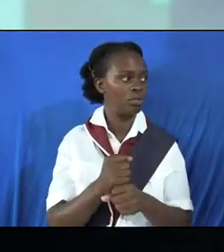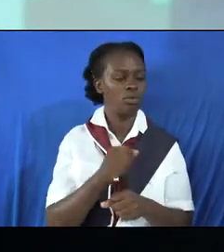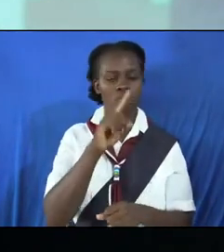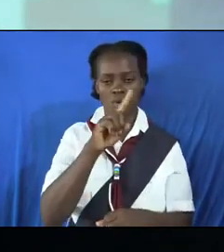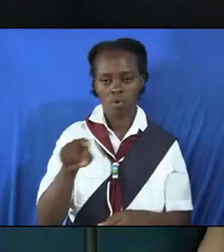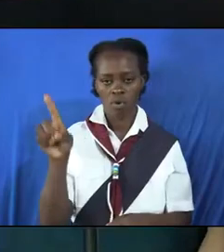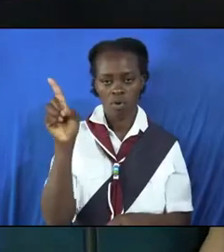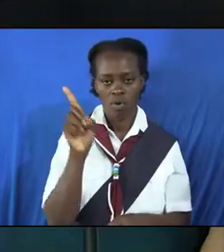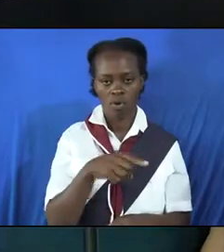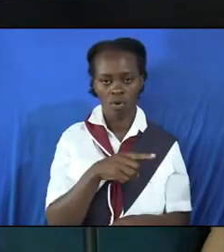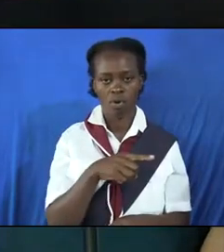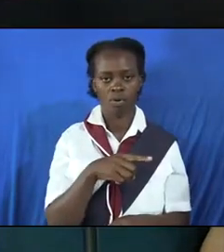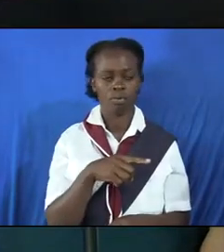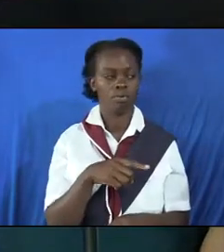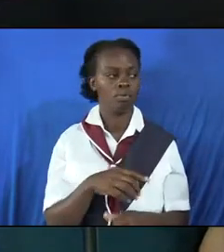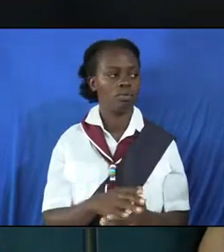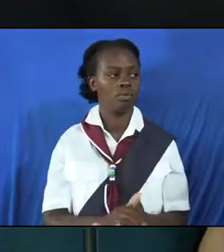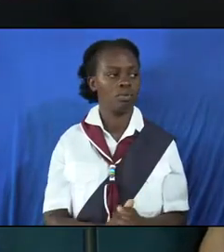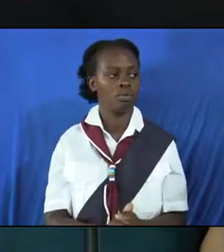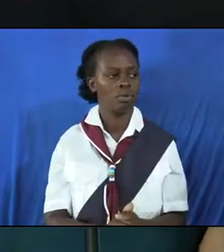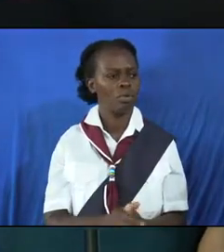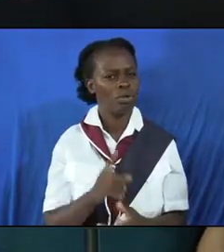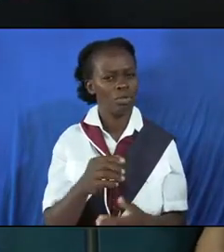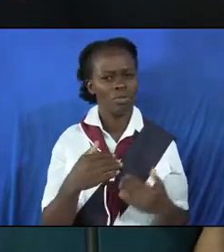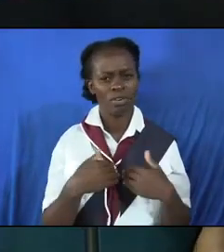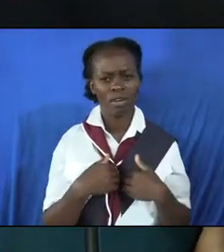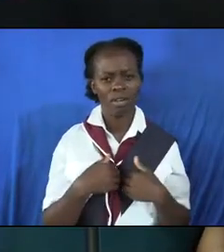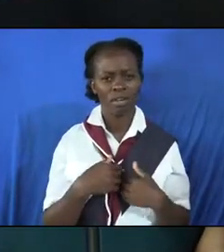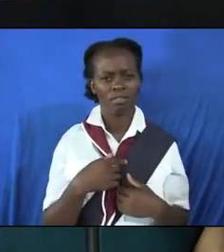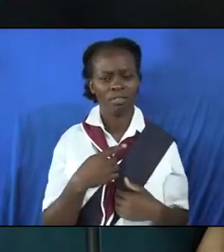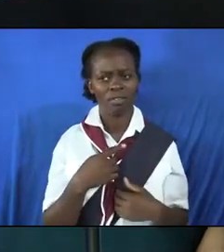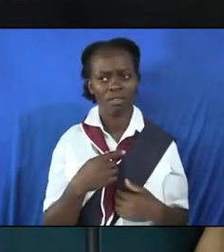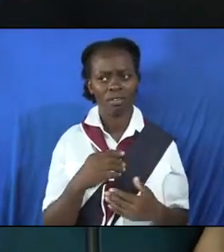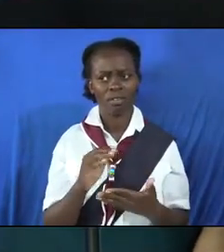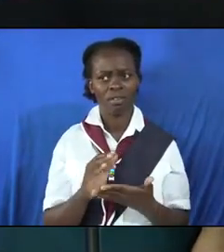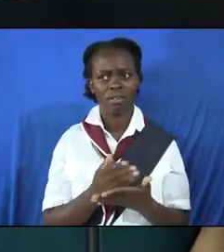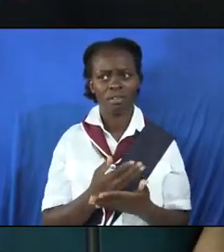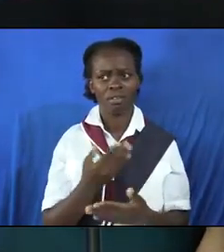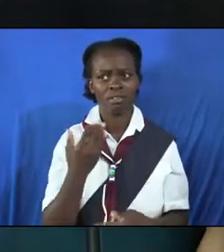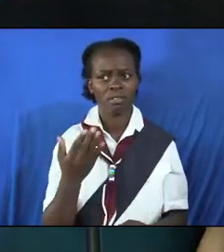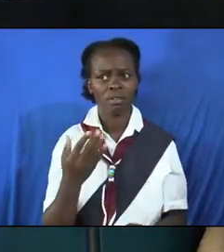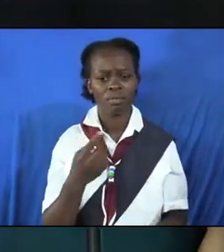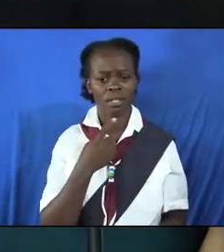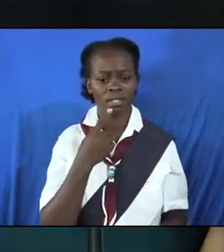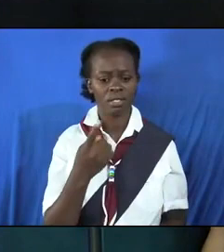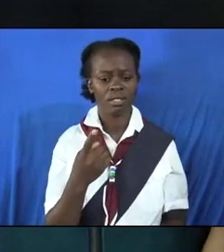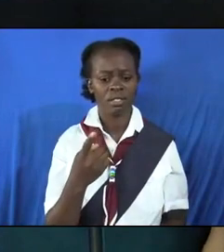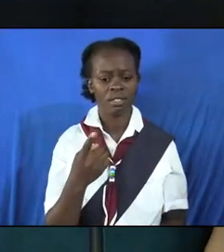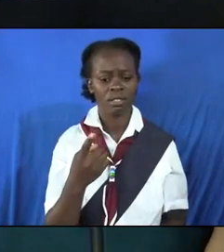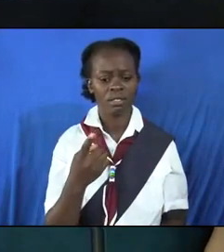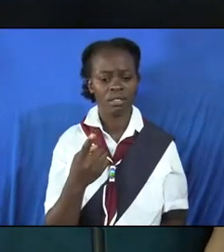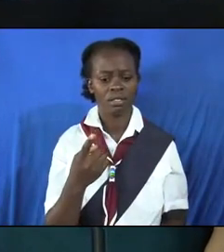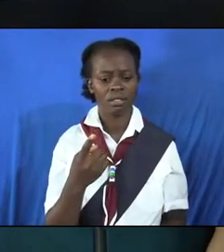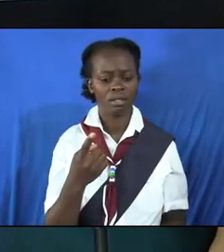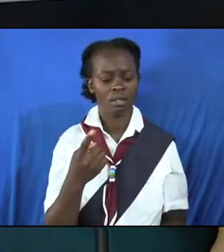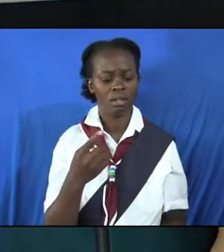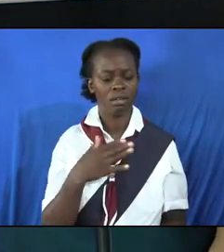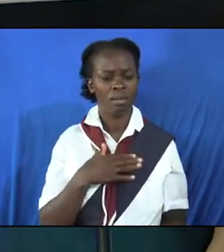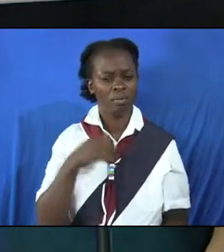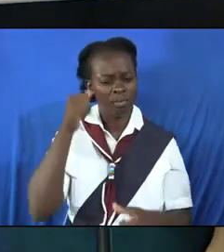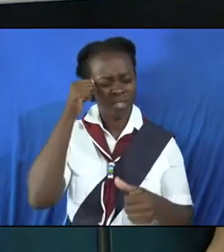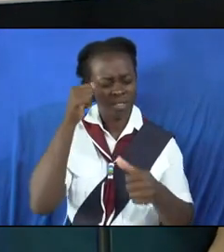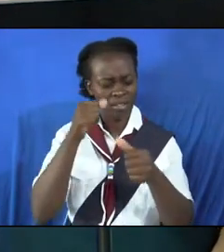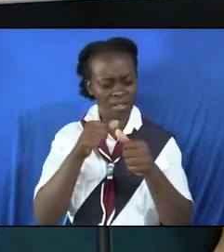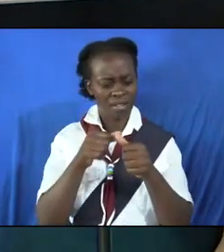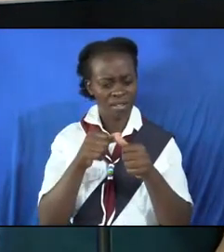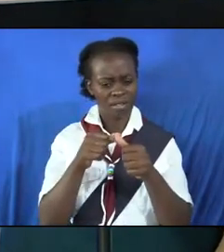Michelle, you look like you have something big to say. Go on. I'm thinking of other important signs in our